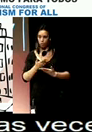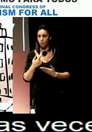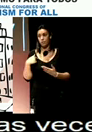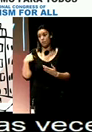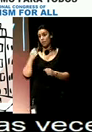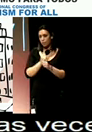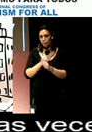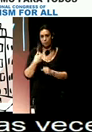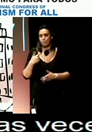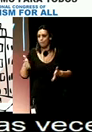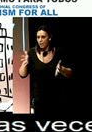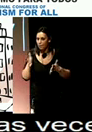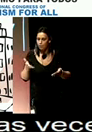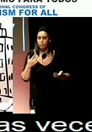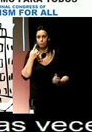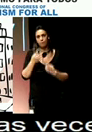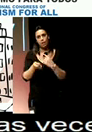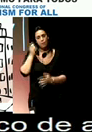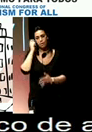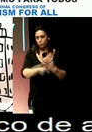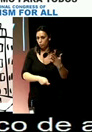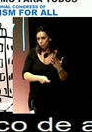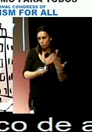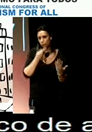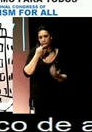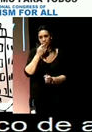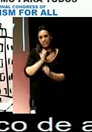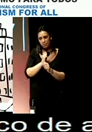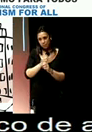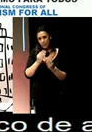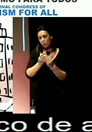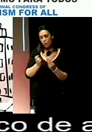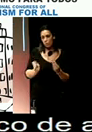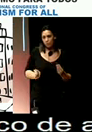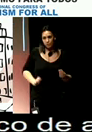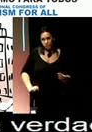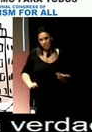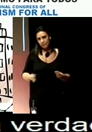I like this job very much, but it's hard at times.